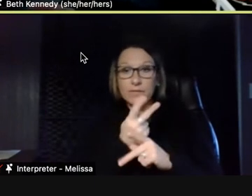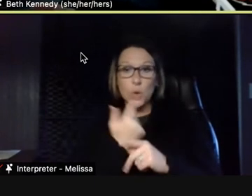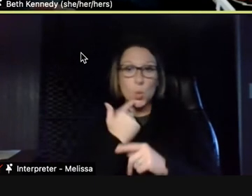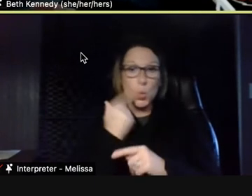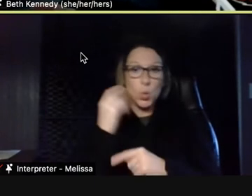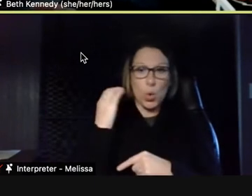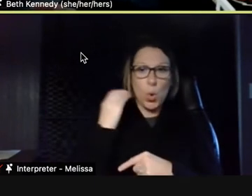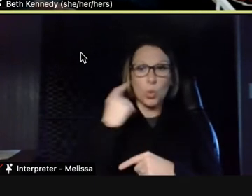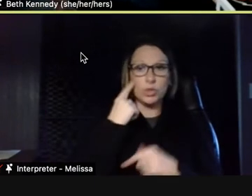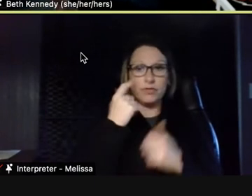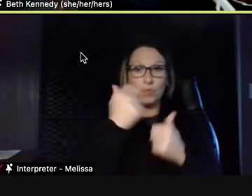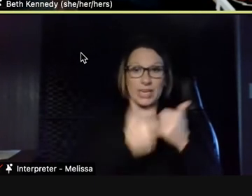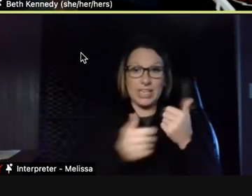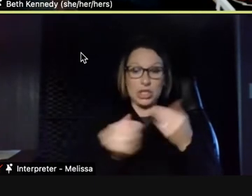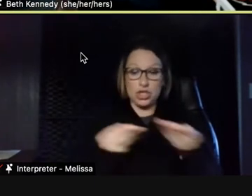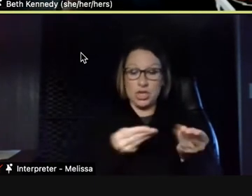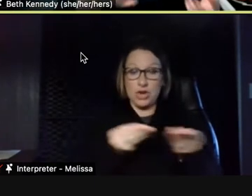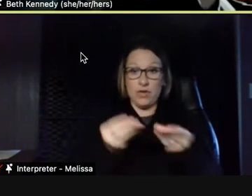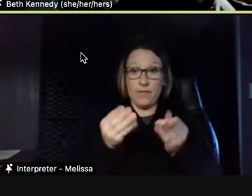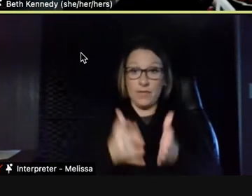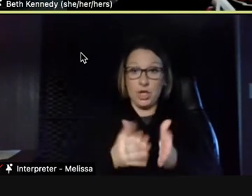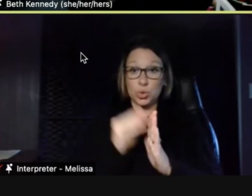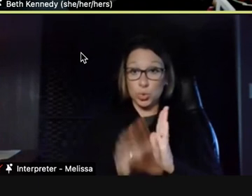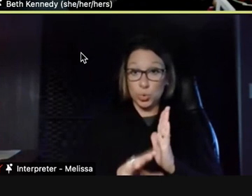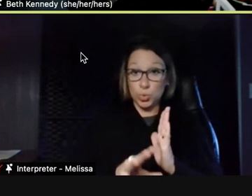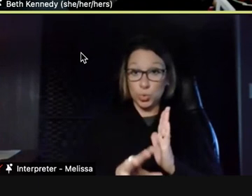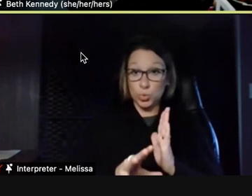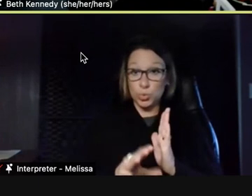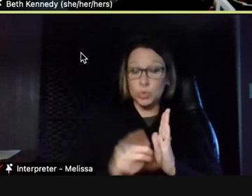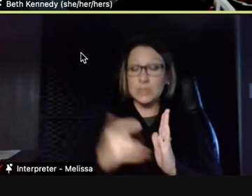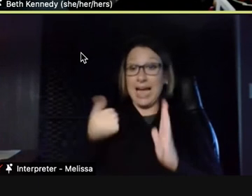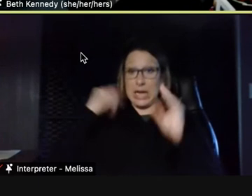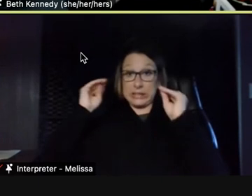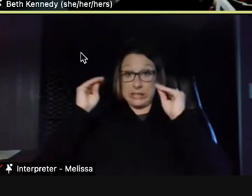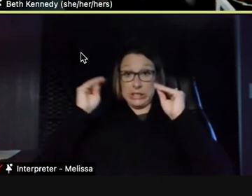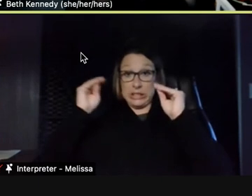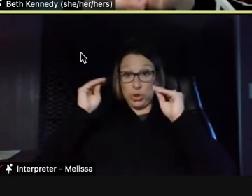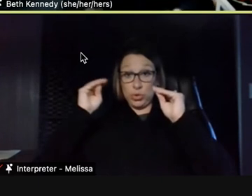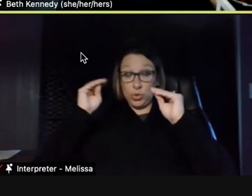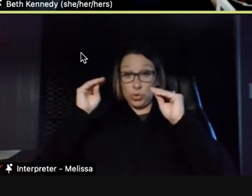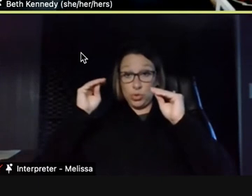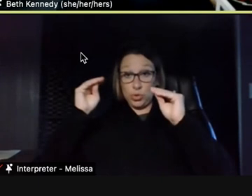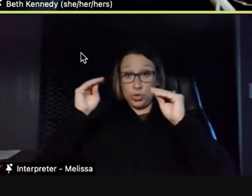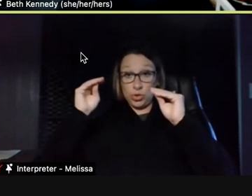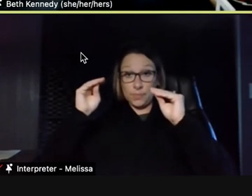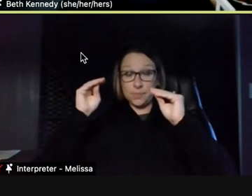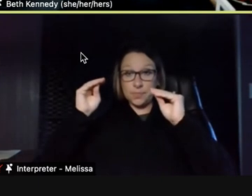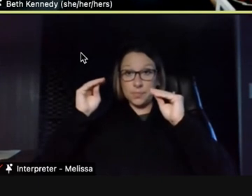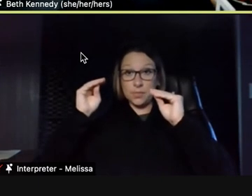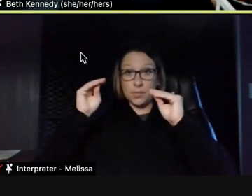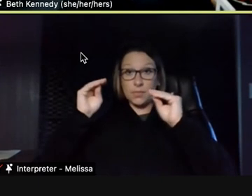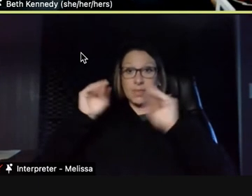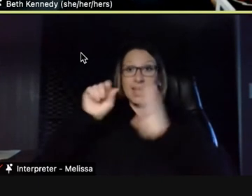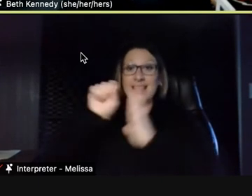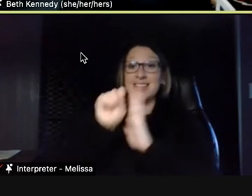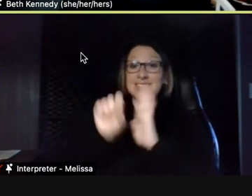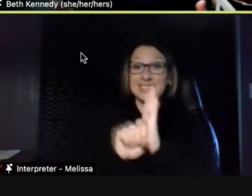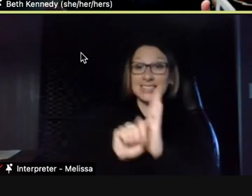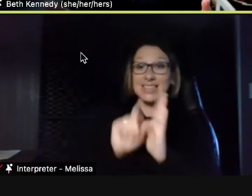of the intervener students. And so I do the teaching of the courses, and the State Deafblind